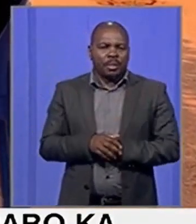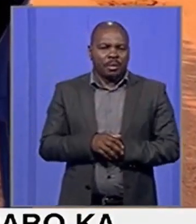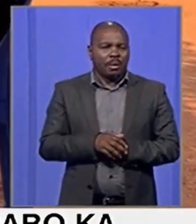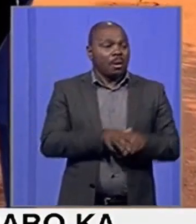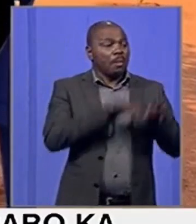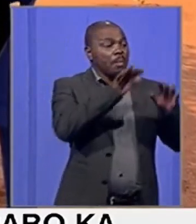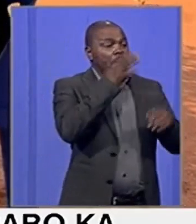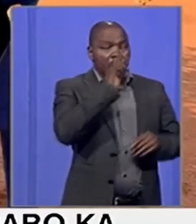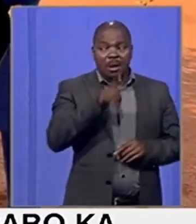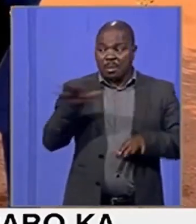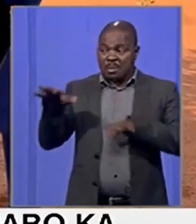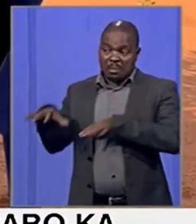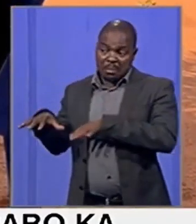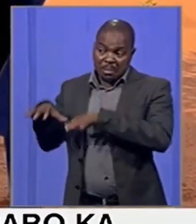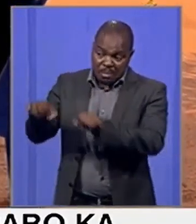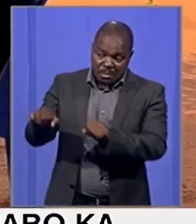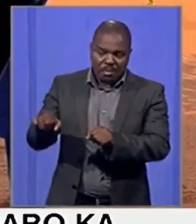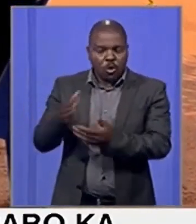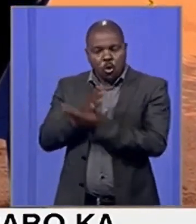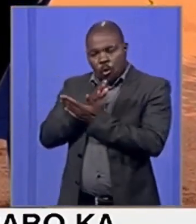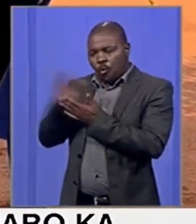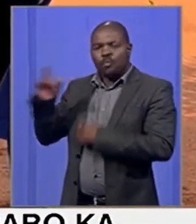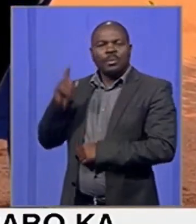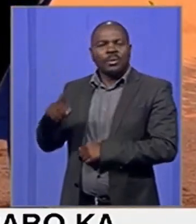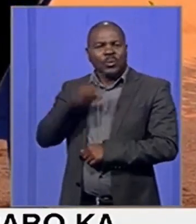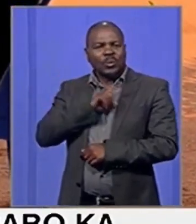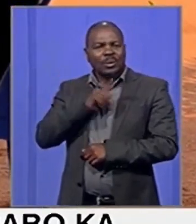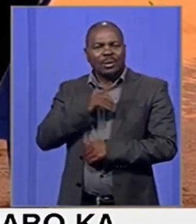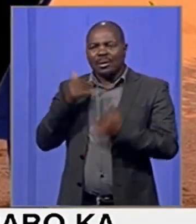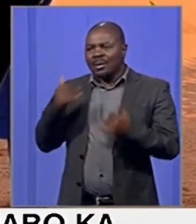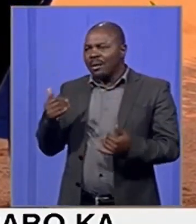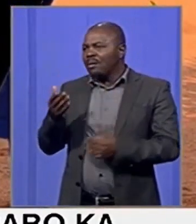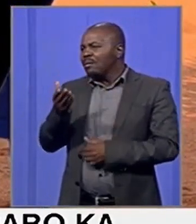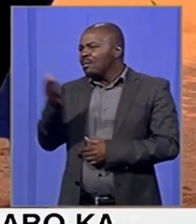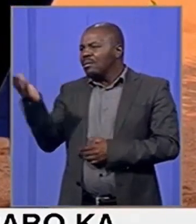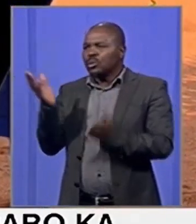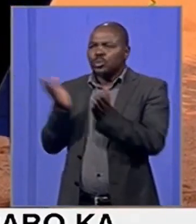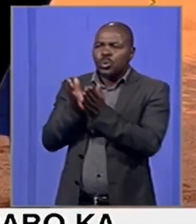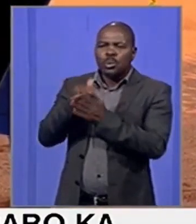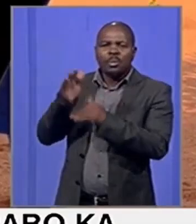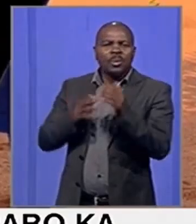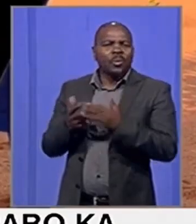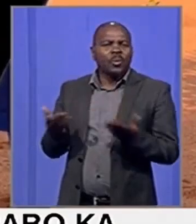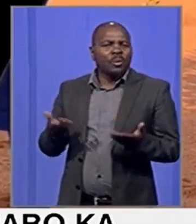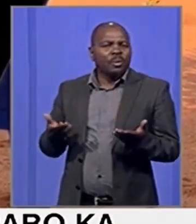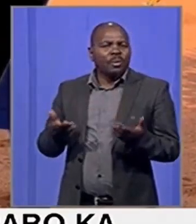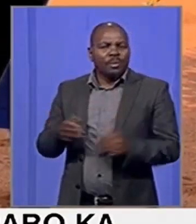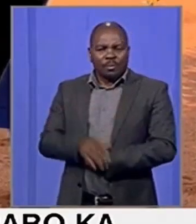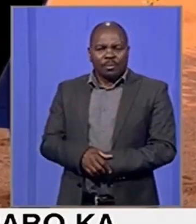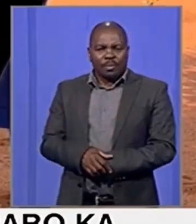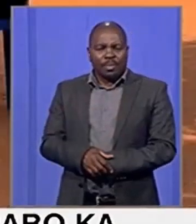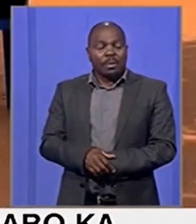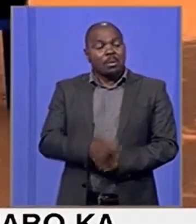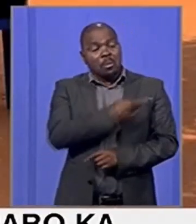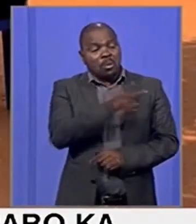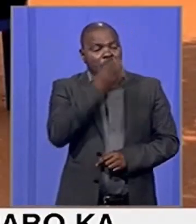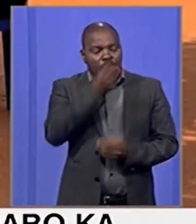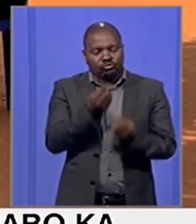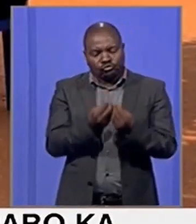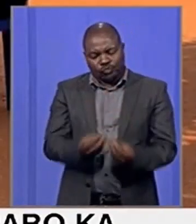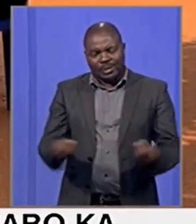go lebala le ba sonetse go hudushwa ka ge le gore ga go sana lefelo la gausi fao dikolo tšeo di ka agwa go gona. Ba re bana ba